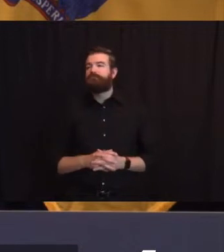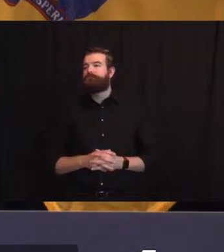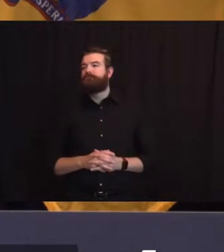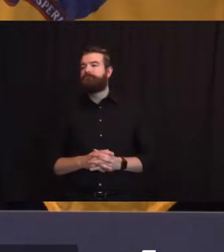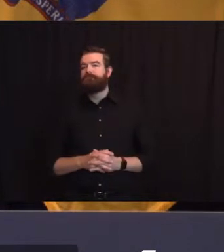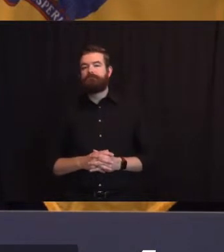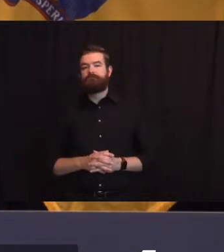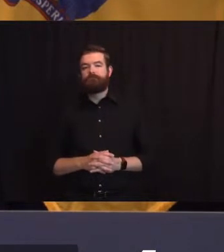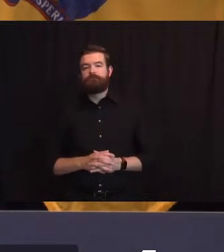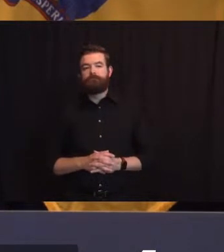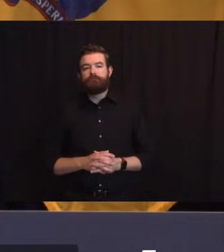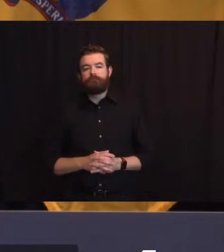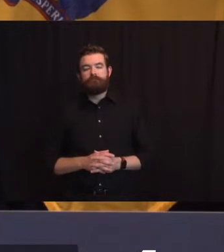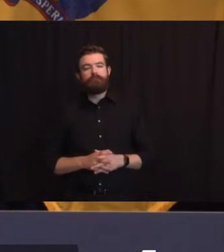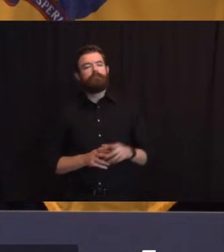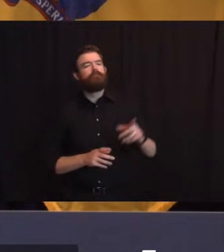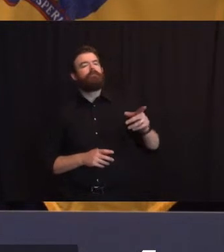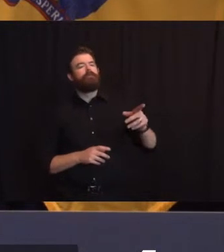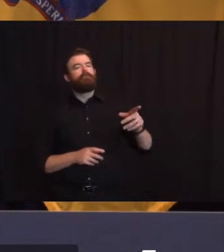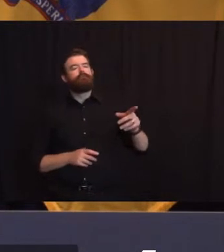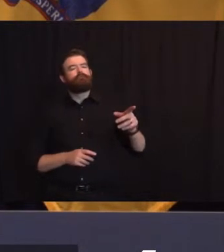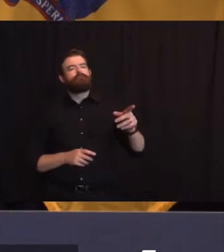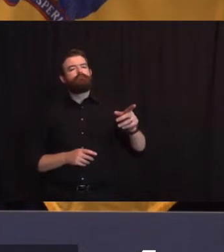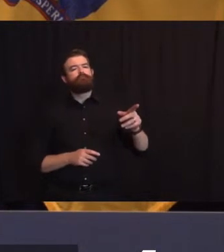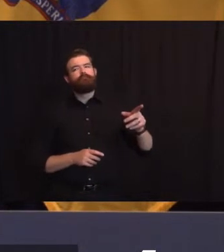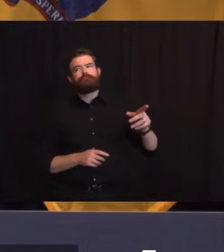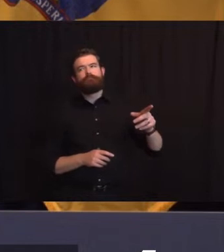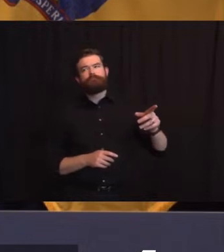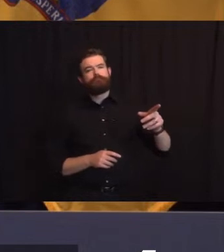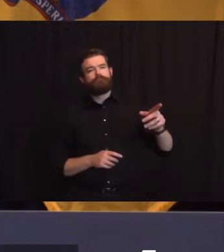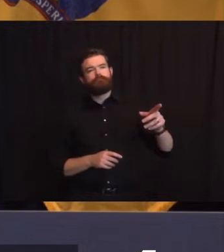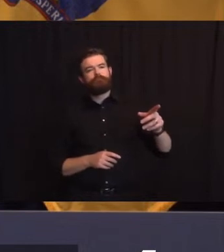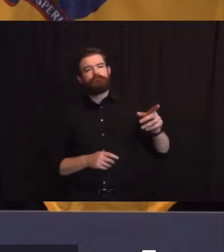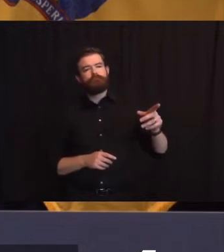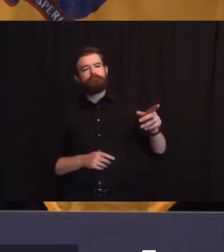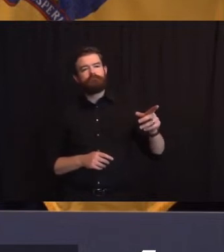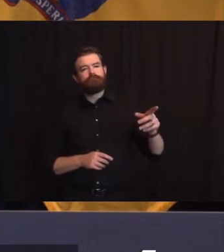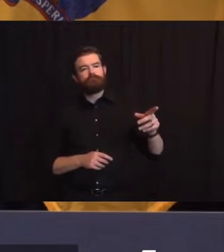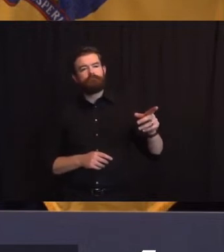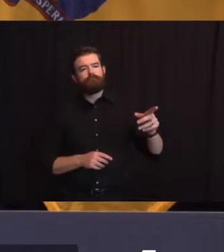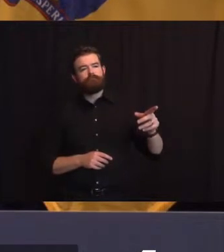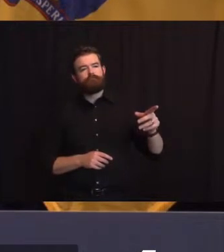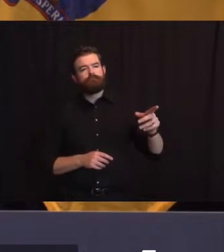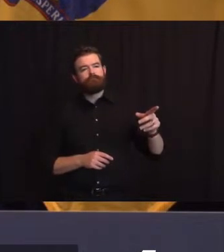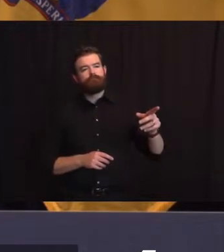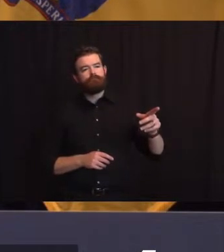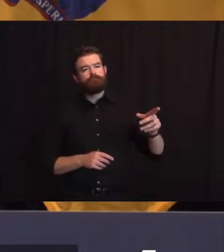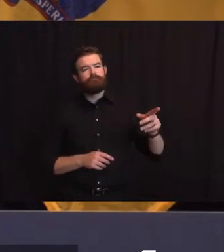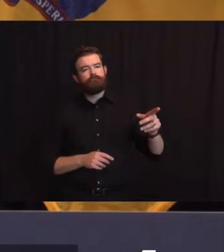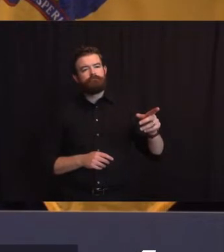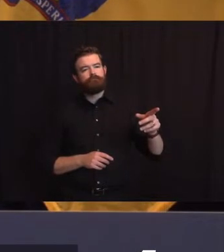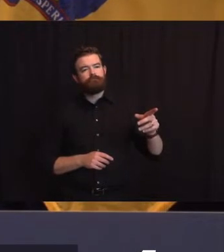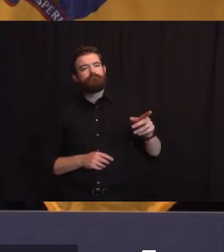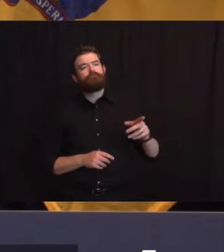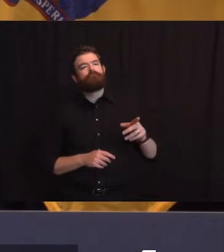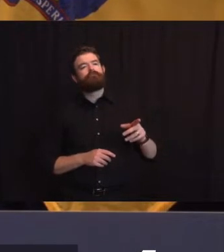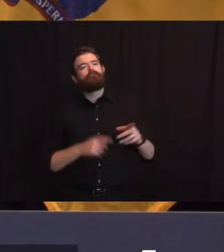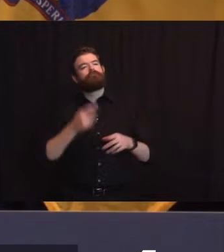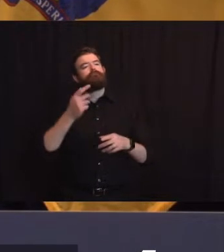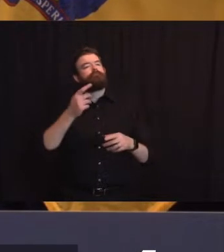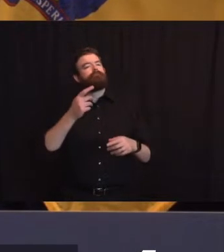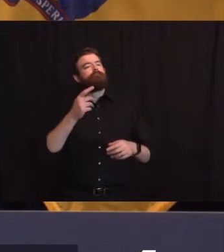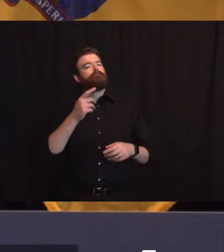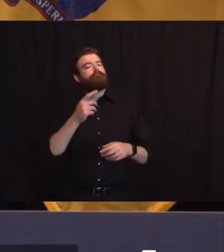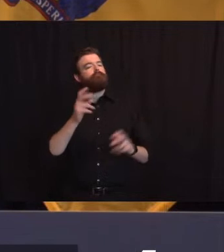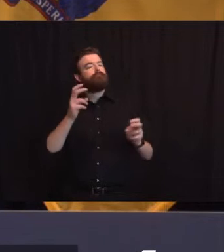As it relates to anything that smacks of a passport, which your first two questions relate to, we're not